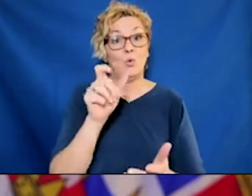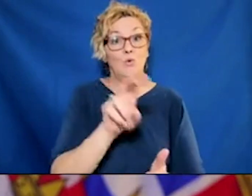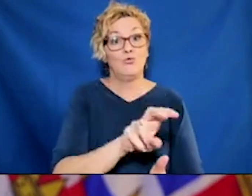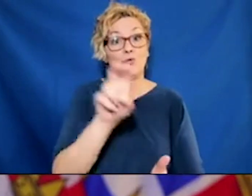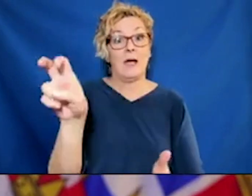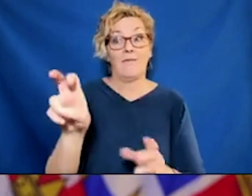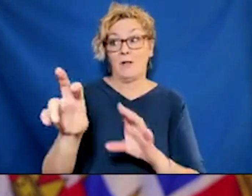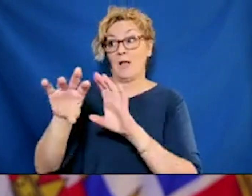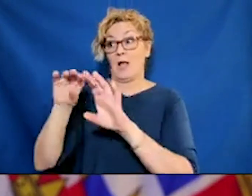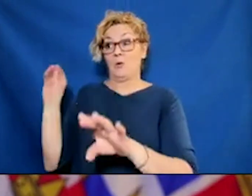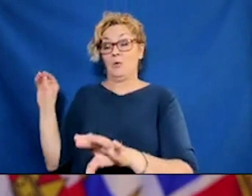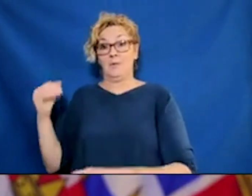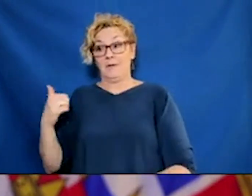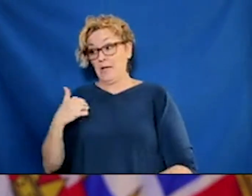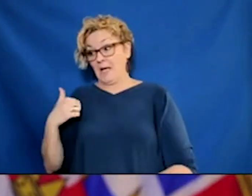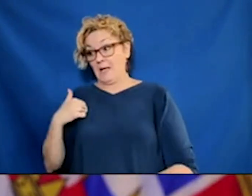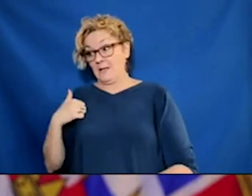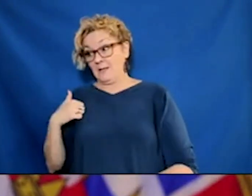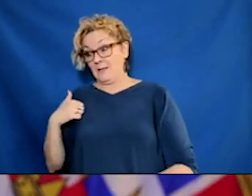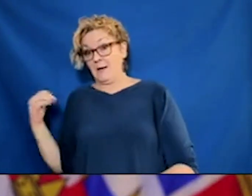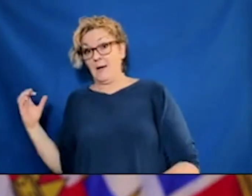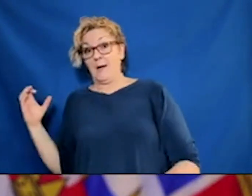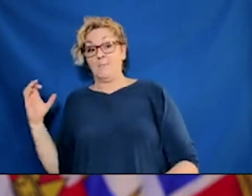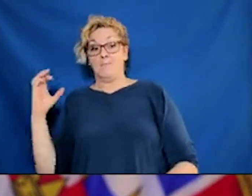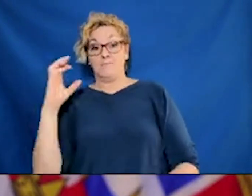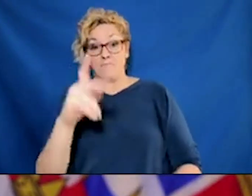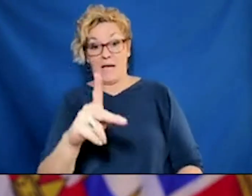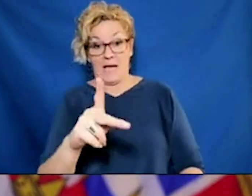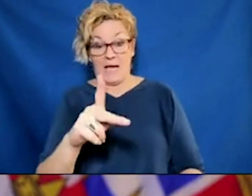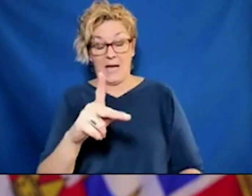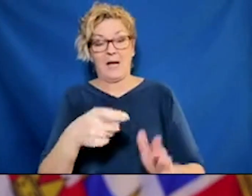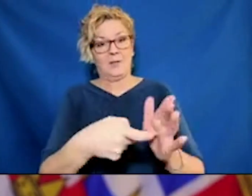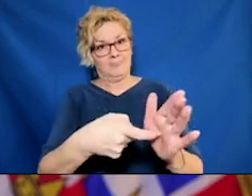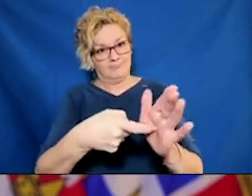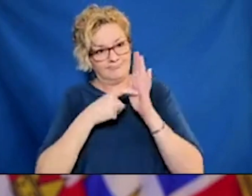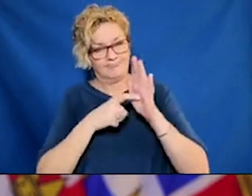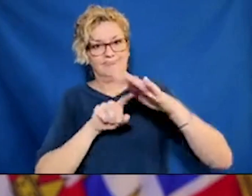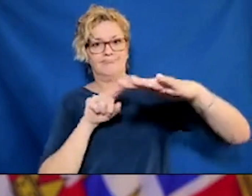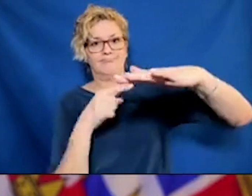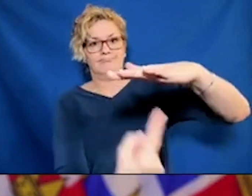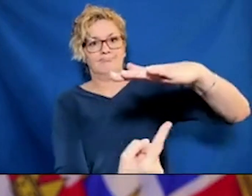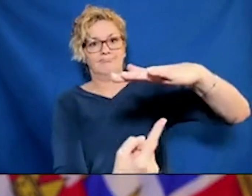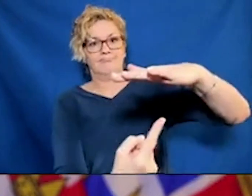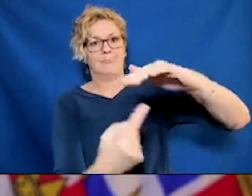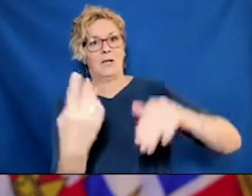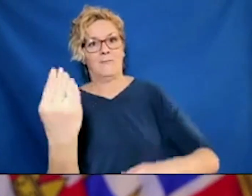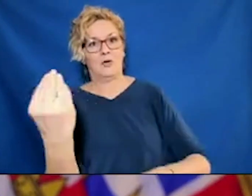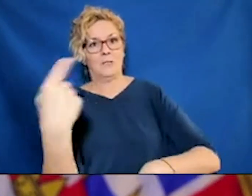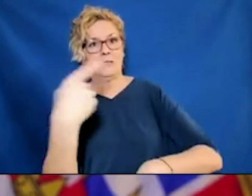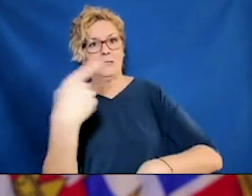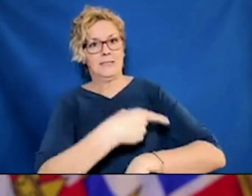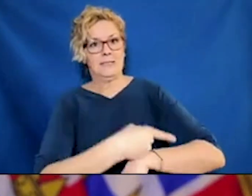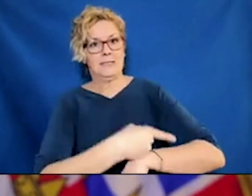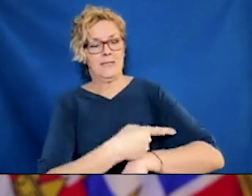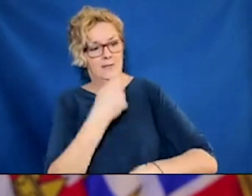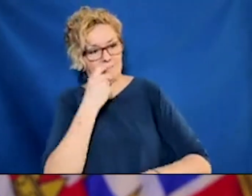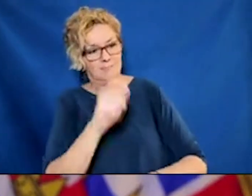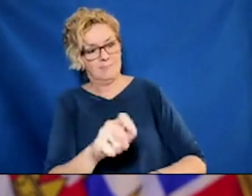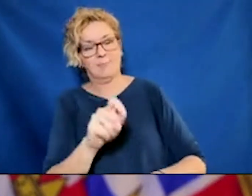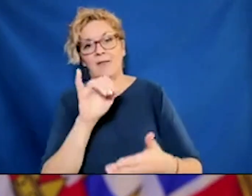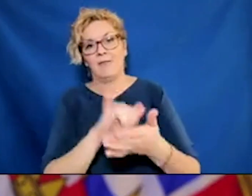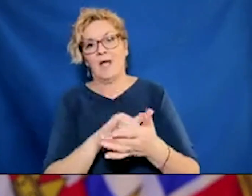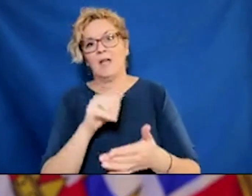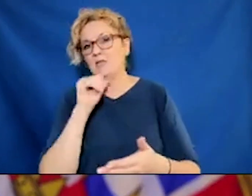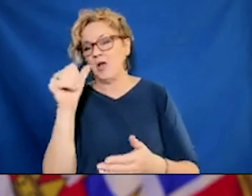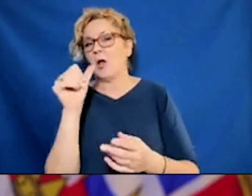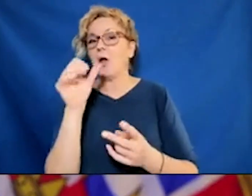We are in this critical time in this pandemic where we have hope and we have light, we have vaccine, but we also have a lot of